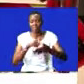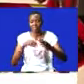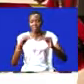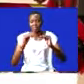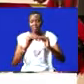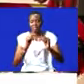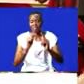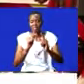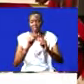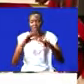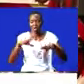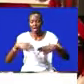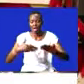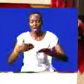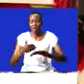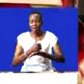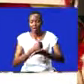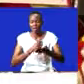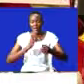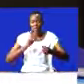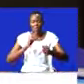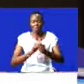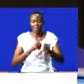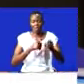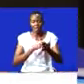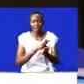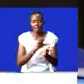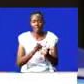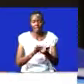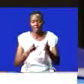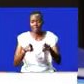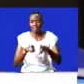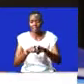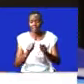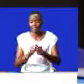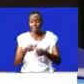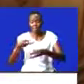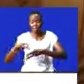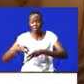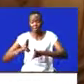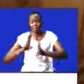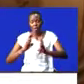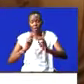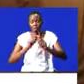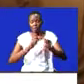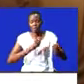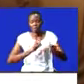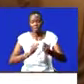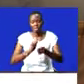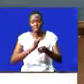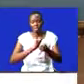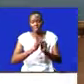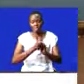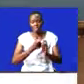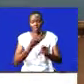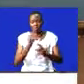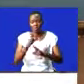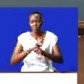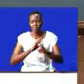dag pi e alwora mar Nam Lolwe, keto okenge mag rakruok gi lokruok mag kutho mar yamo e kind mamoko.